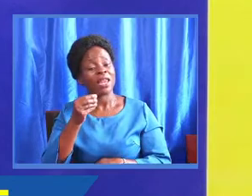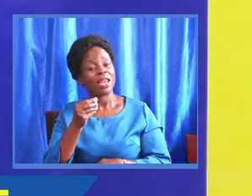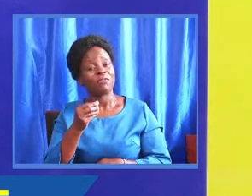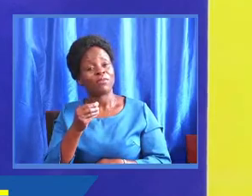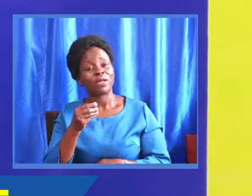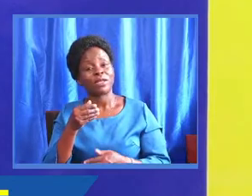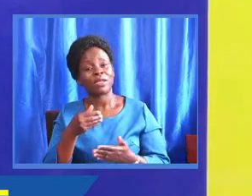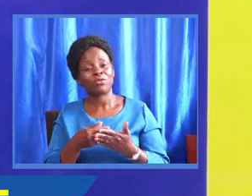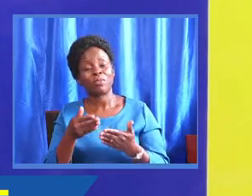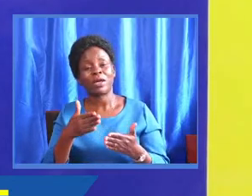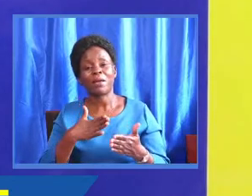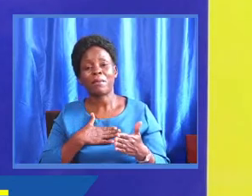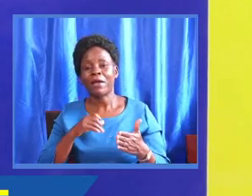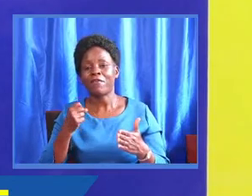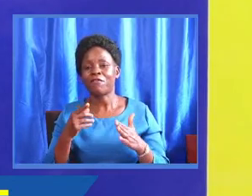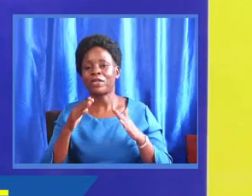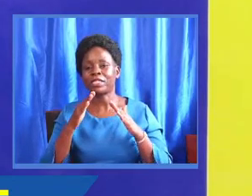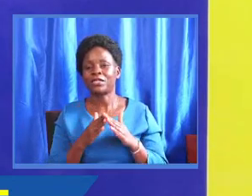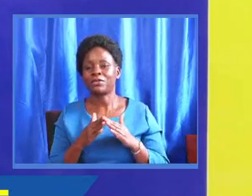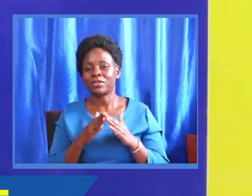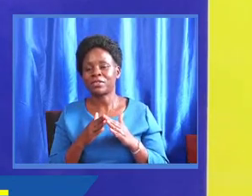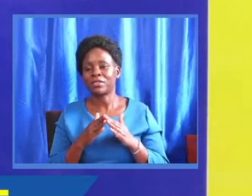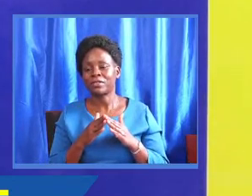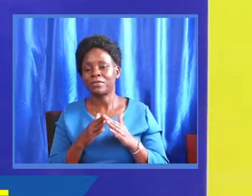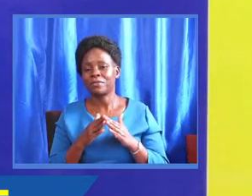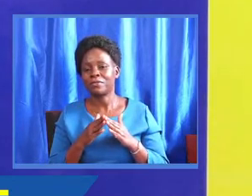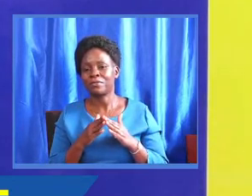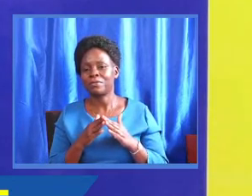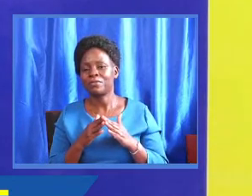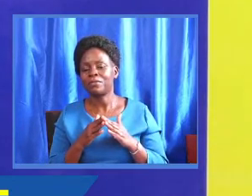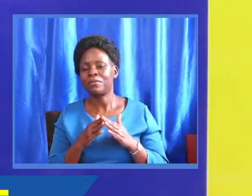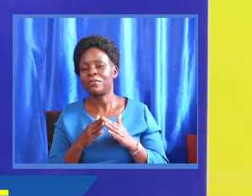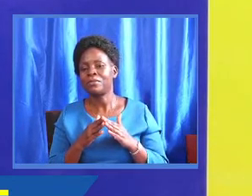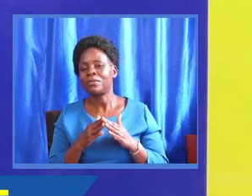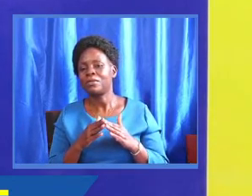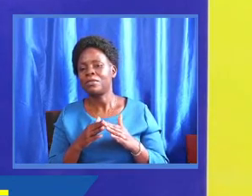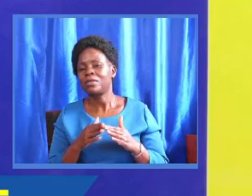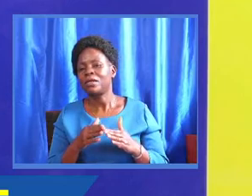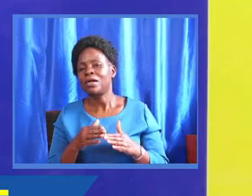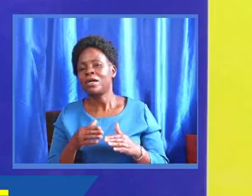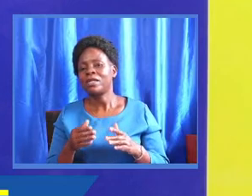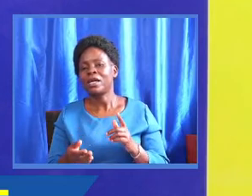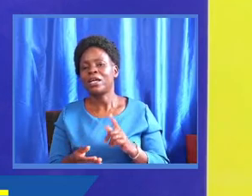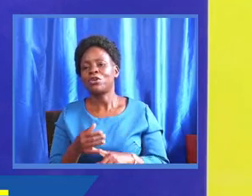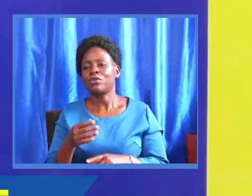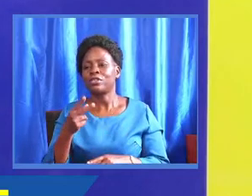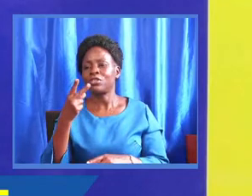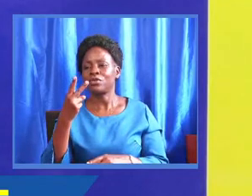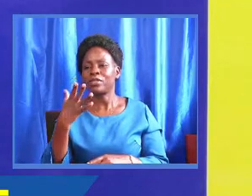to buy my first house. And I got a 25-year mortgage.